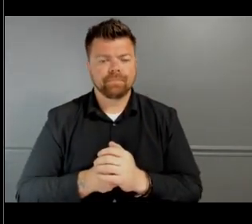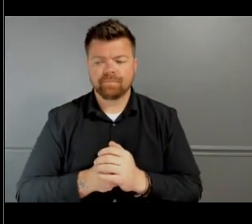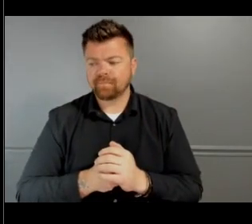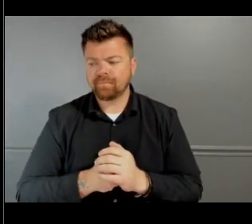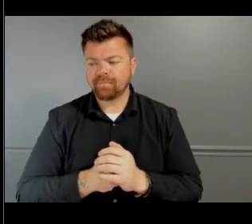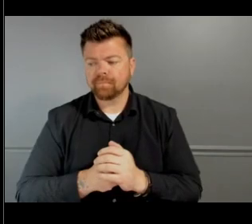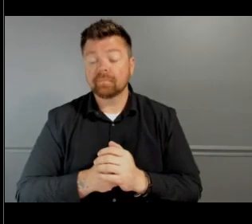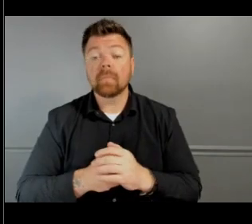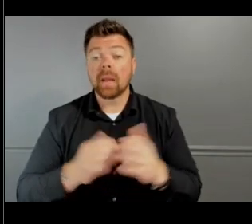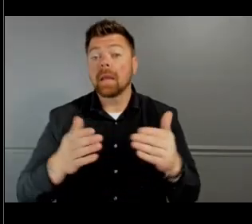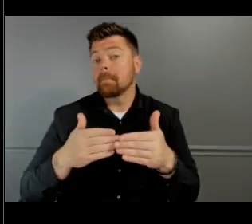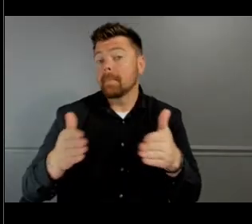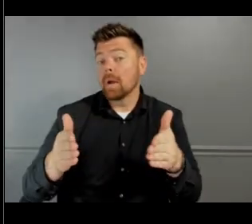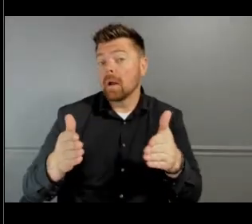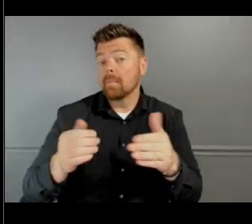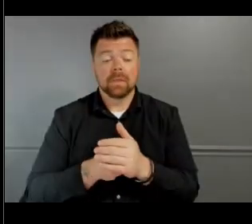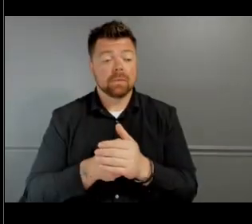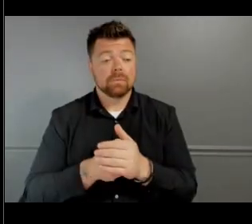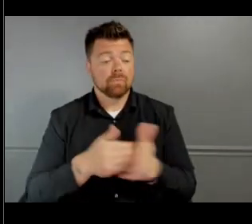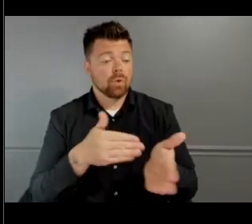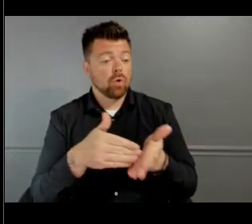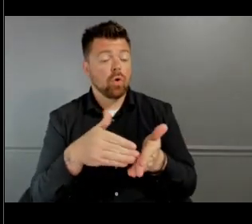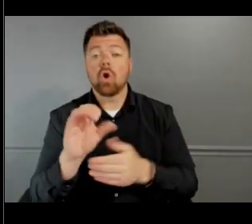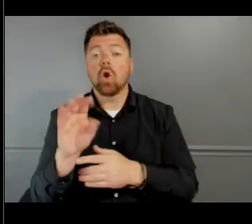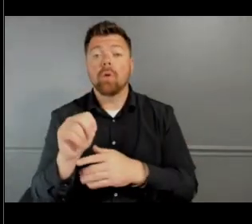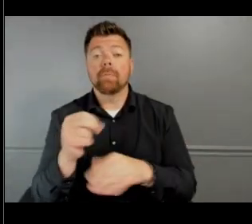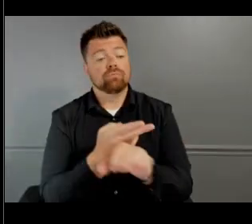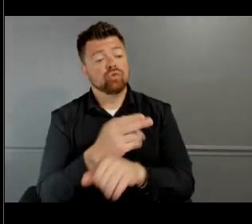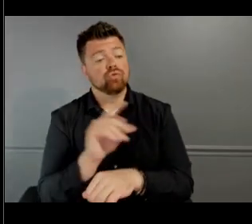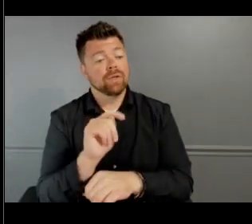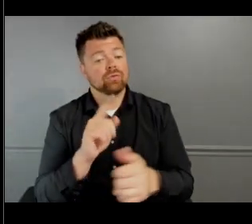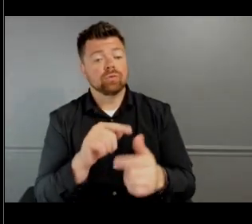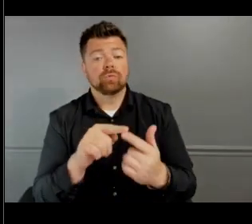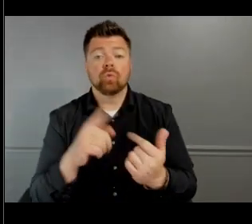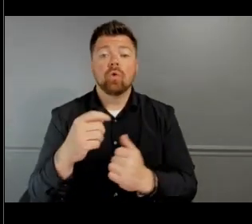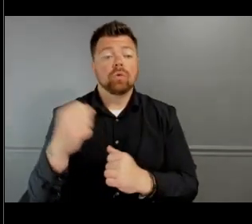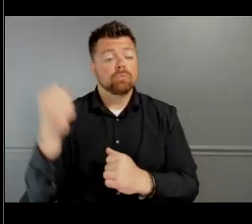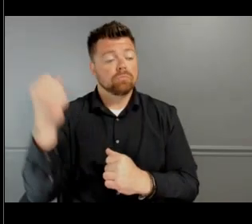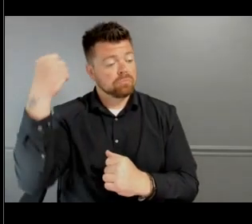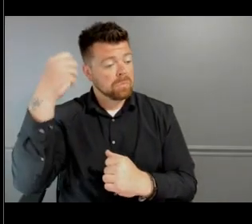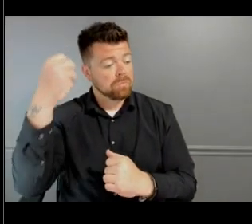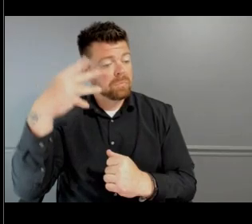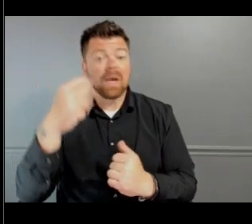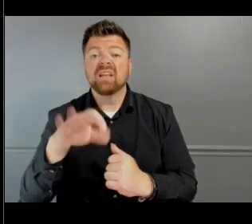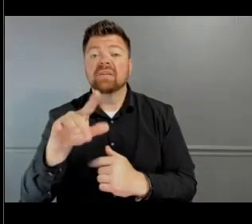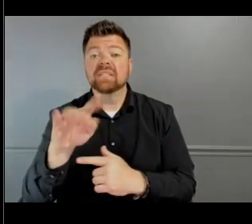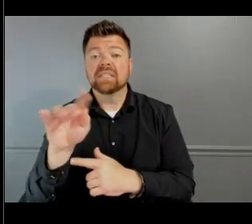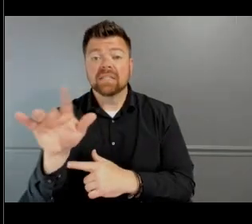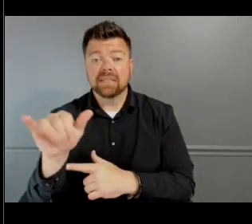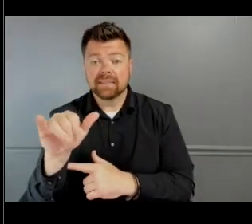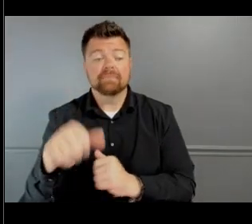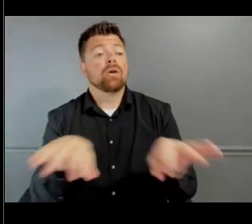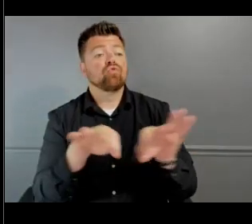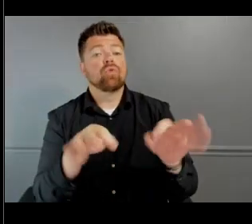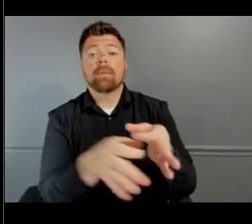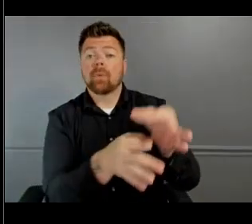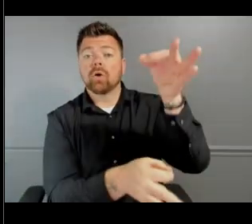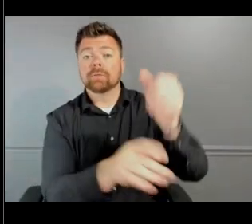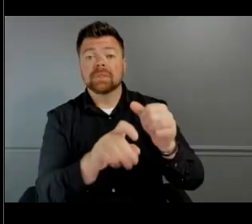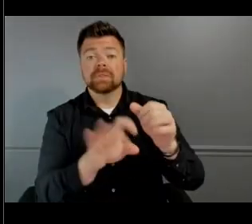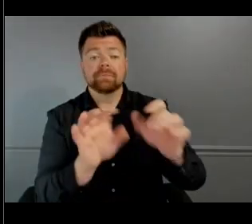In public and common use restrooms and bathing facilities, grab bars must be